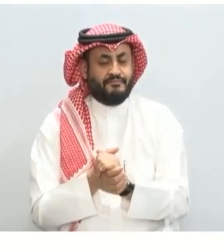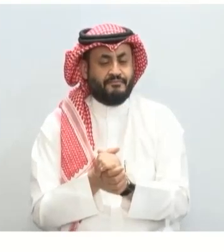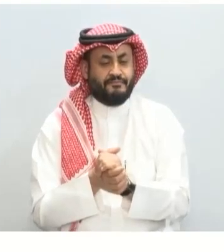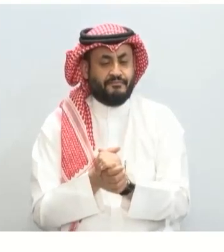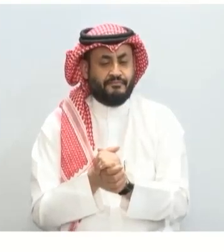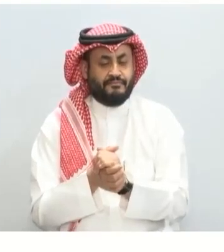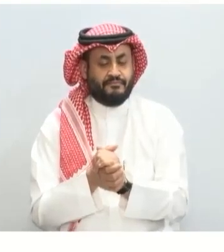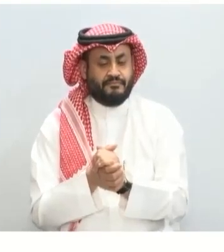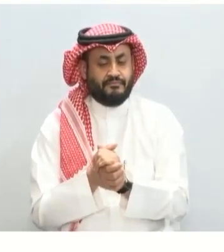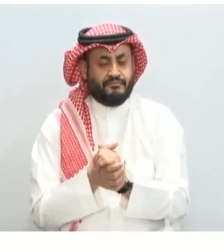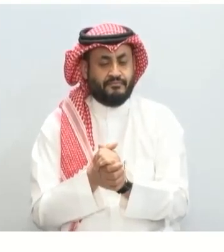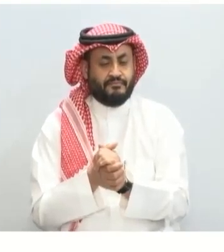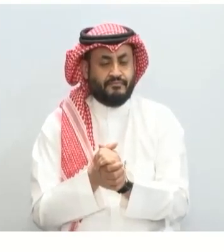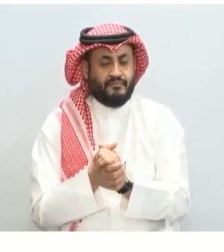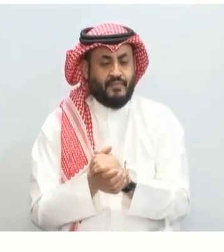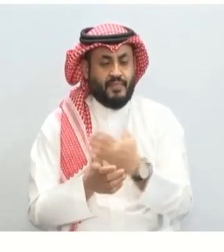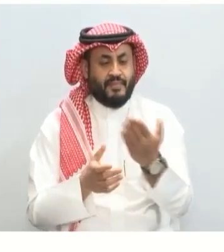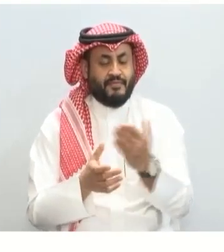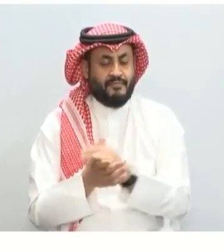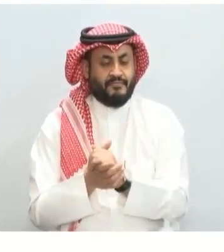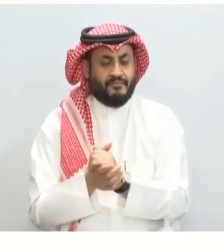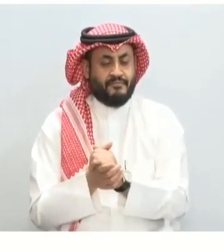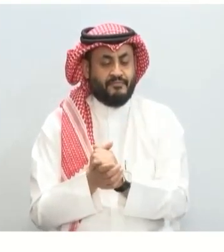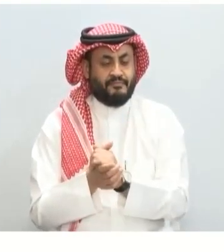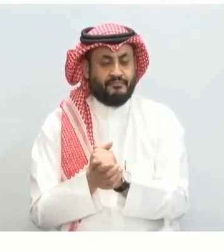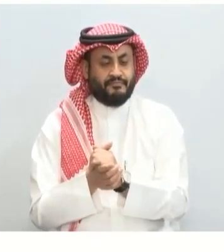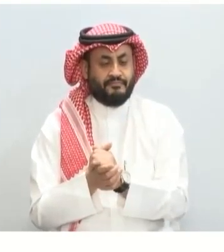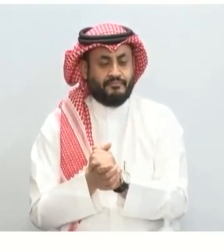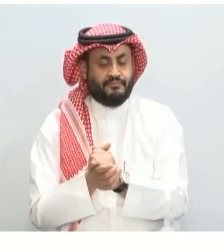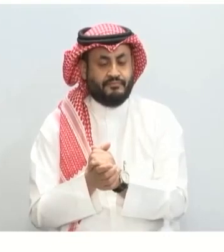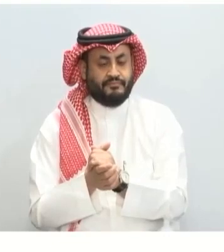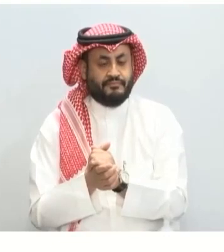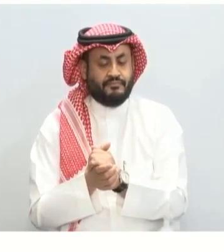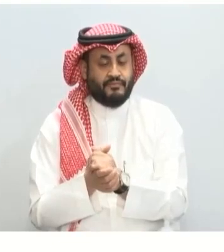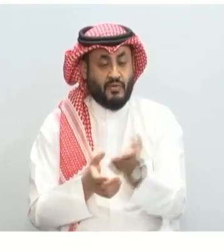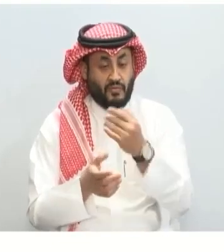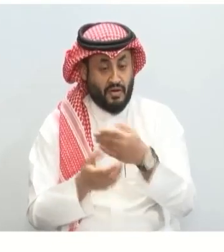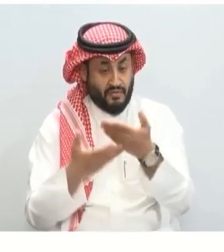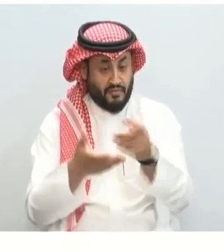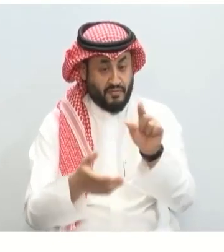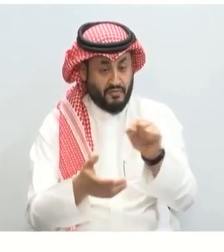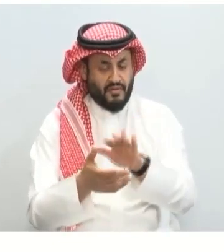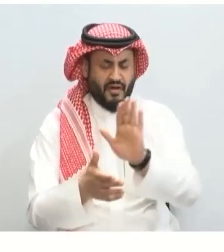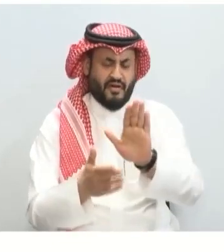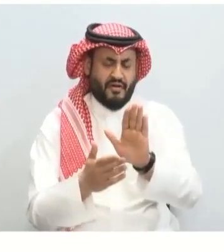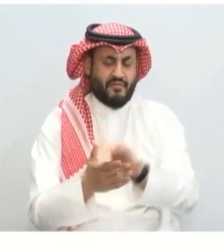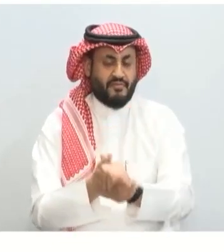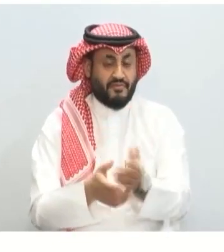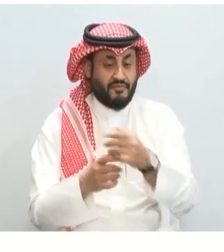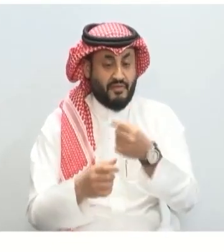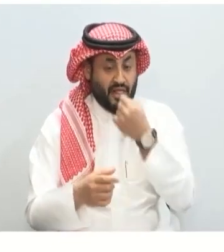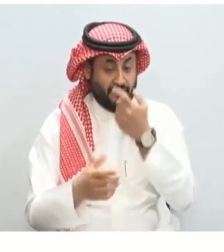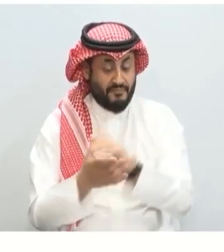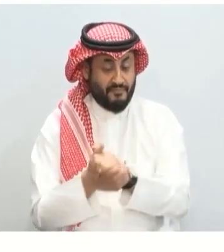full to have anything else. If you remember in the beginning, she was offered chicken and asparagus, and she said, no, I'm too full. But